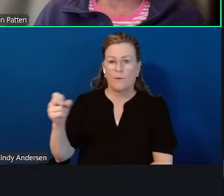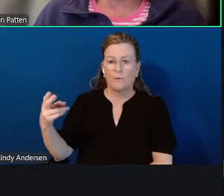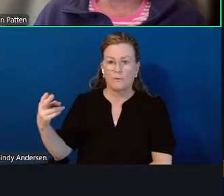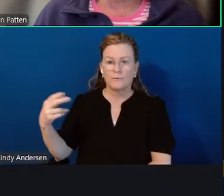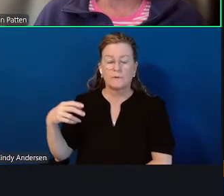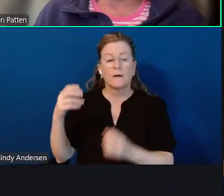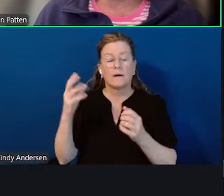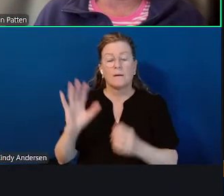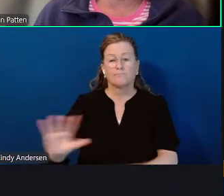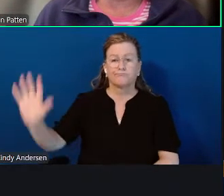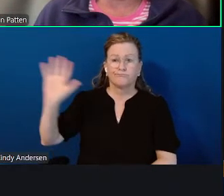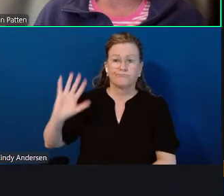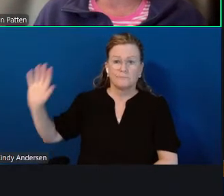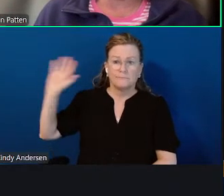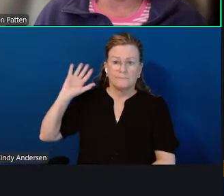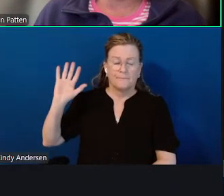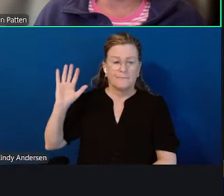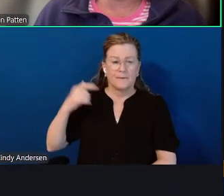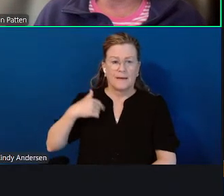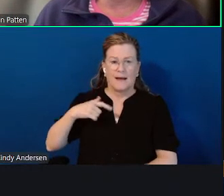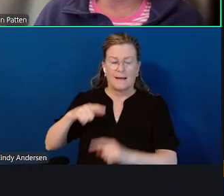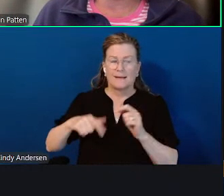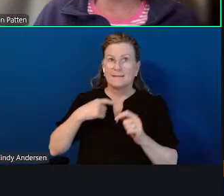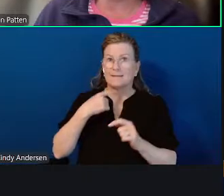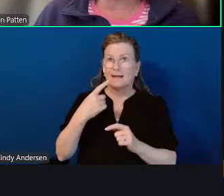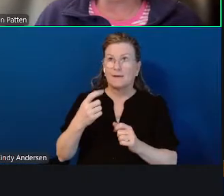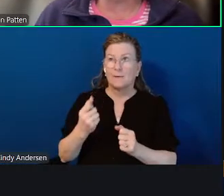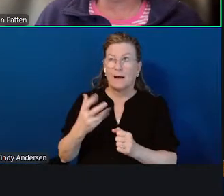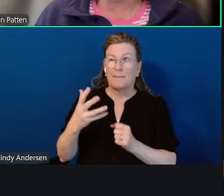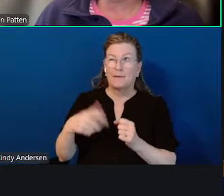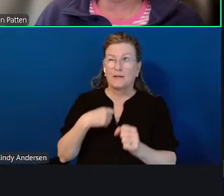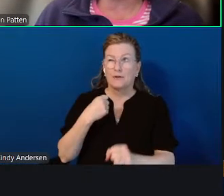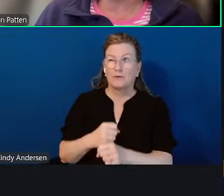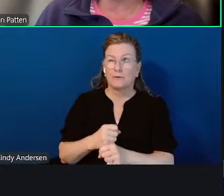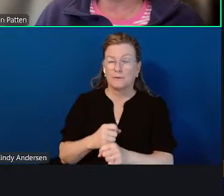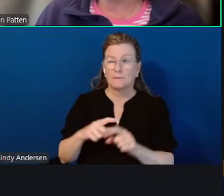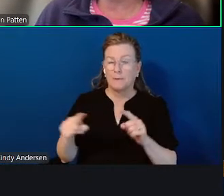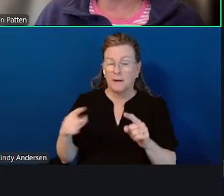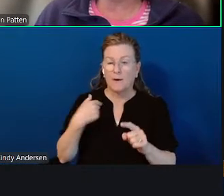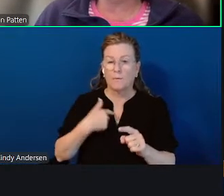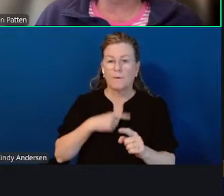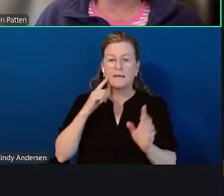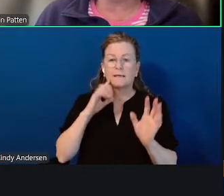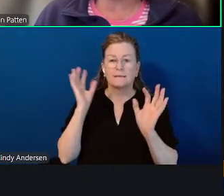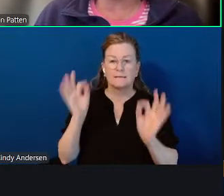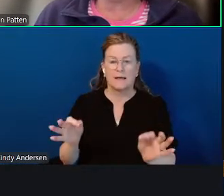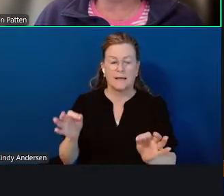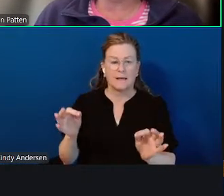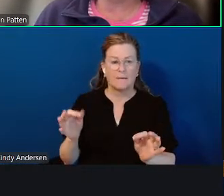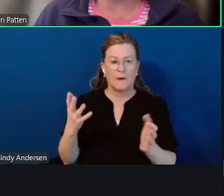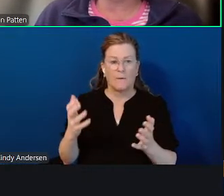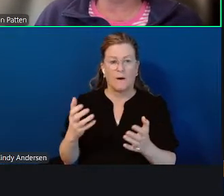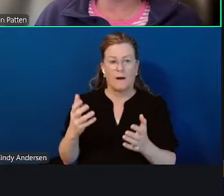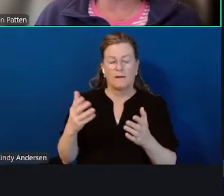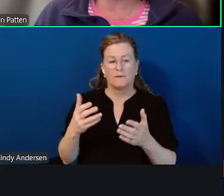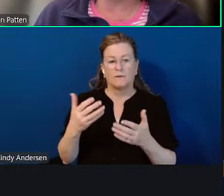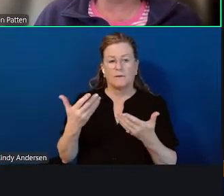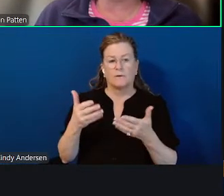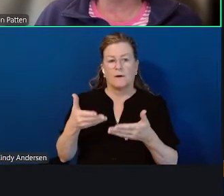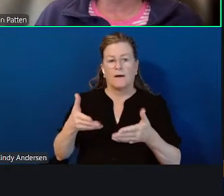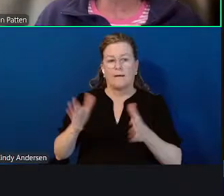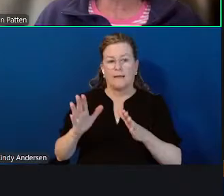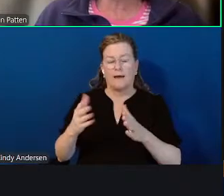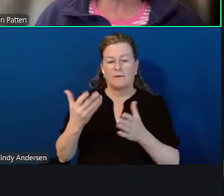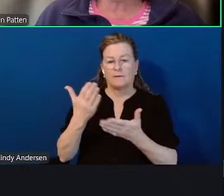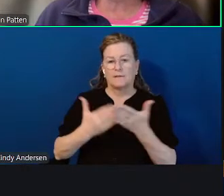years ago, I can't tell you the amount of years, but we decided we wanted to open up some funding from the enrichment